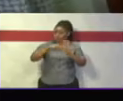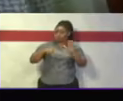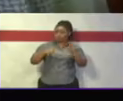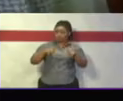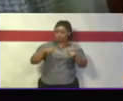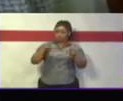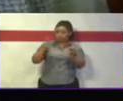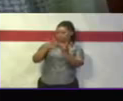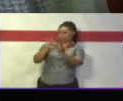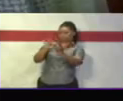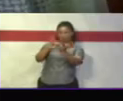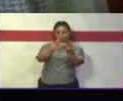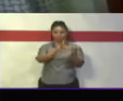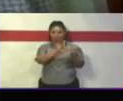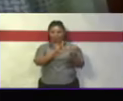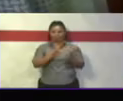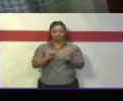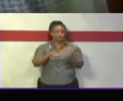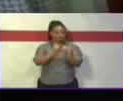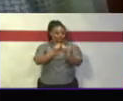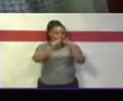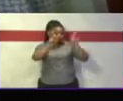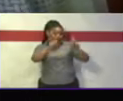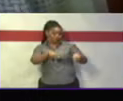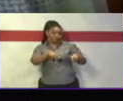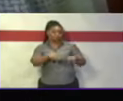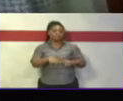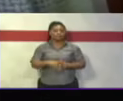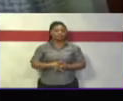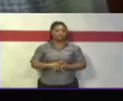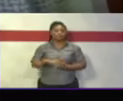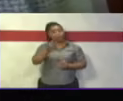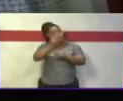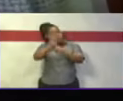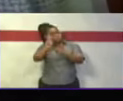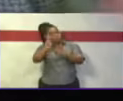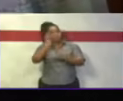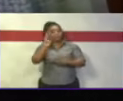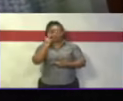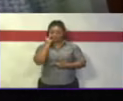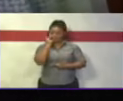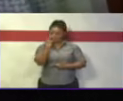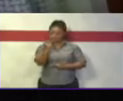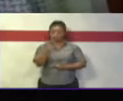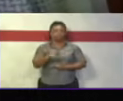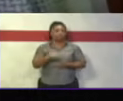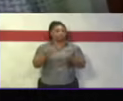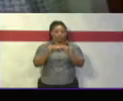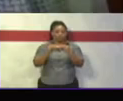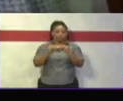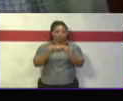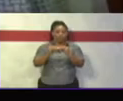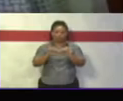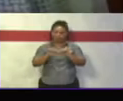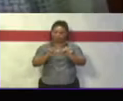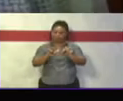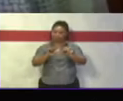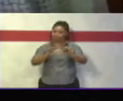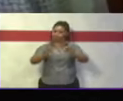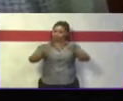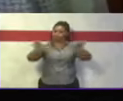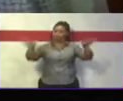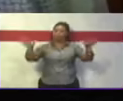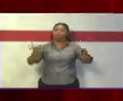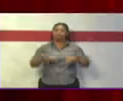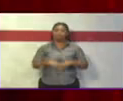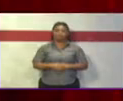primary, secondary, tertiary contacts? And have we seen any indication of onward transmission within these contacts? Thank you. Yeah,